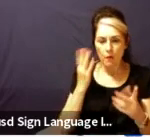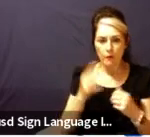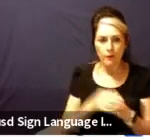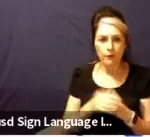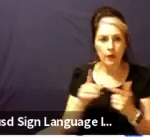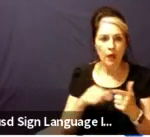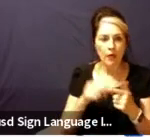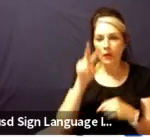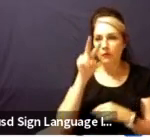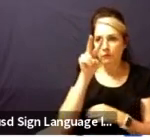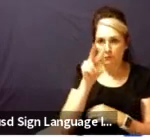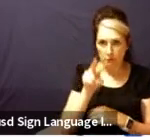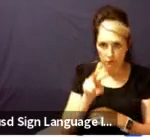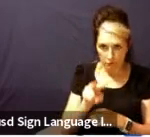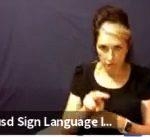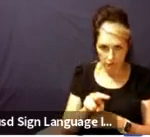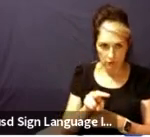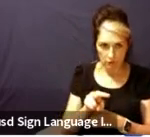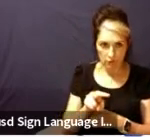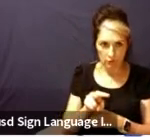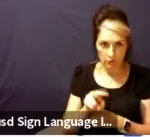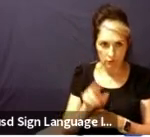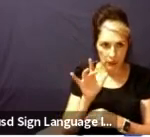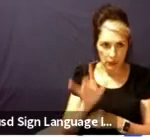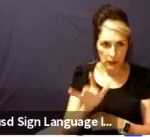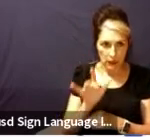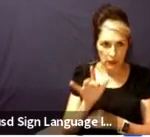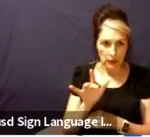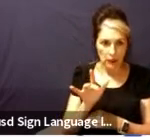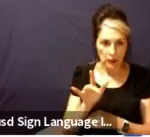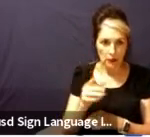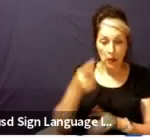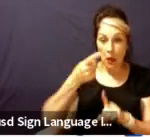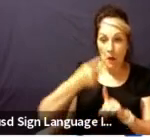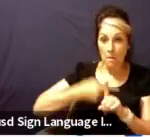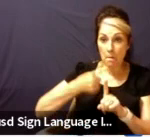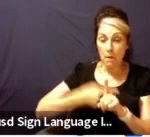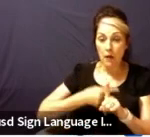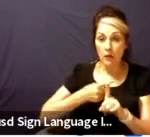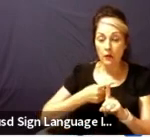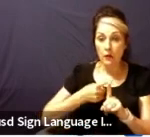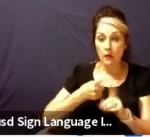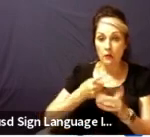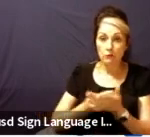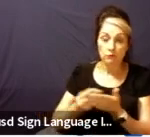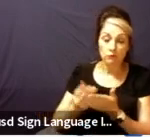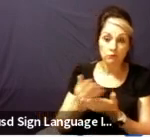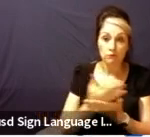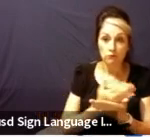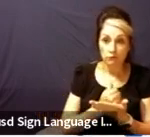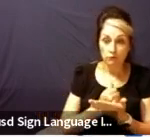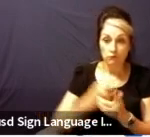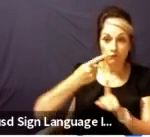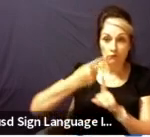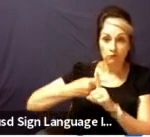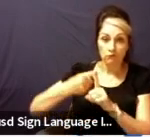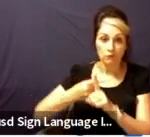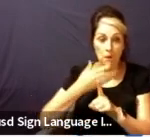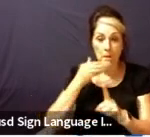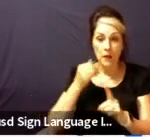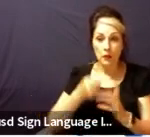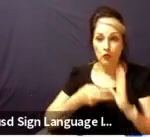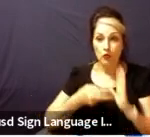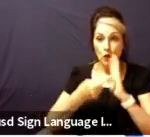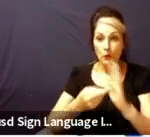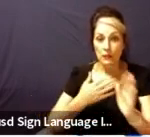then I'm going to go ahead and choose the monthly housing income that best represents